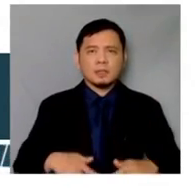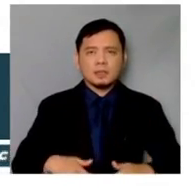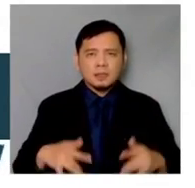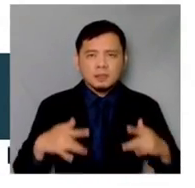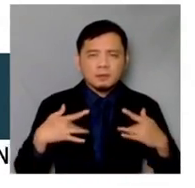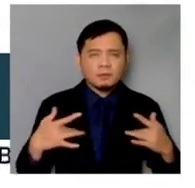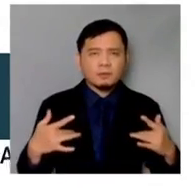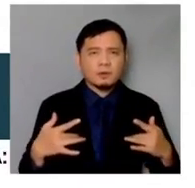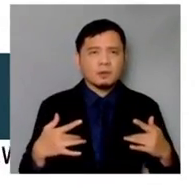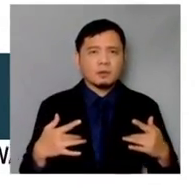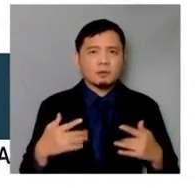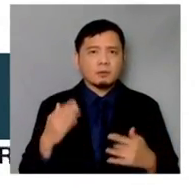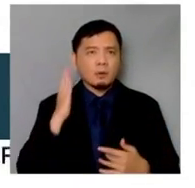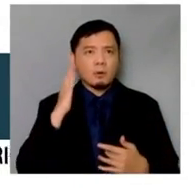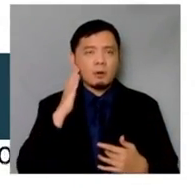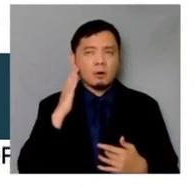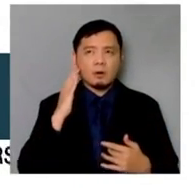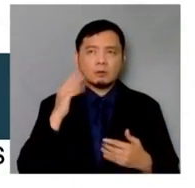live with the knowledge that